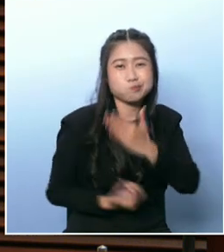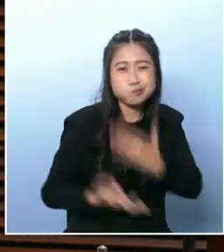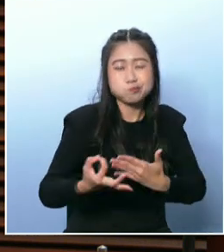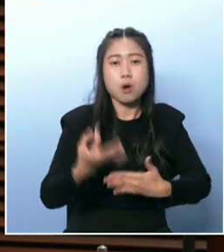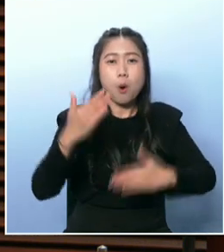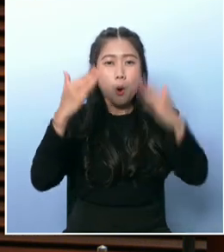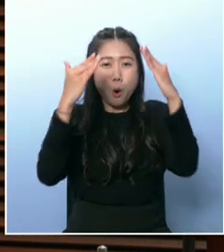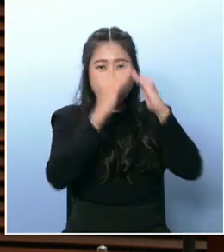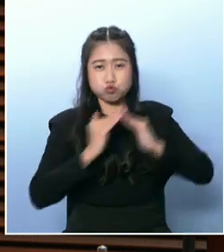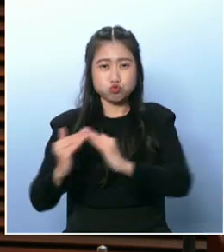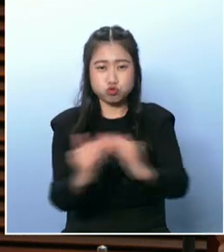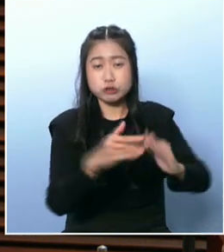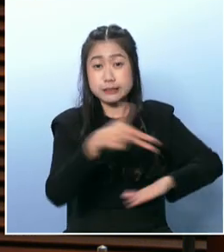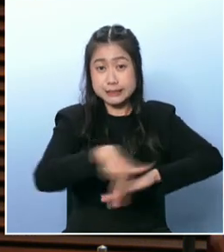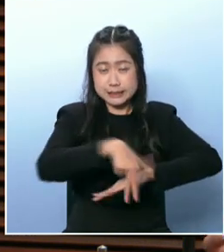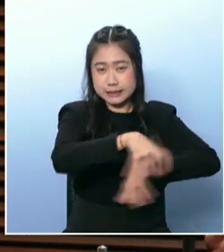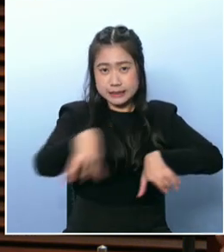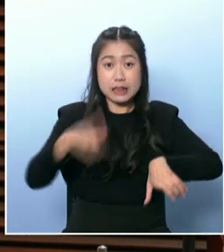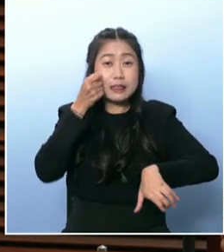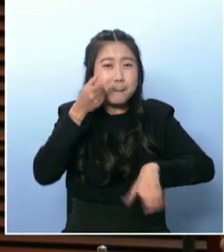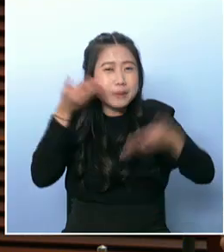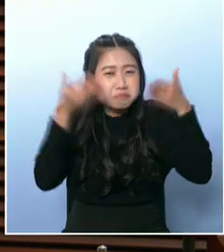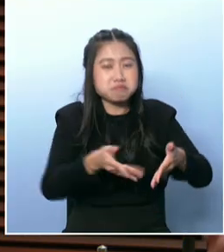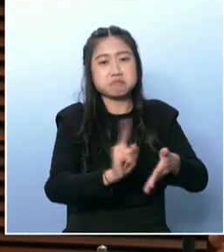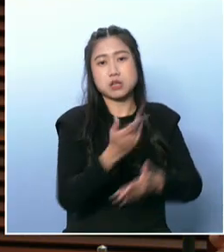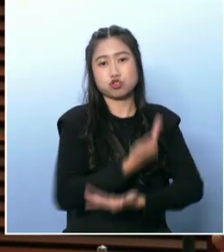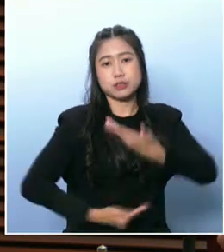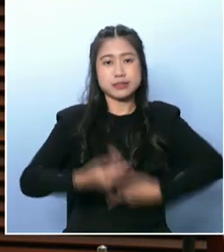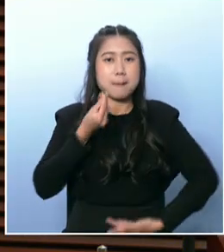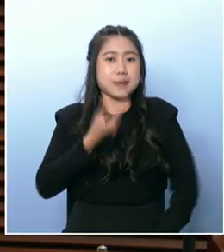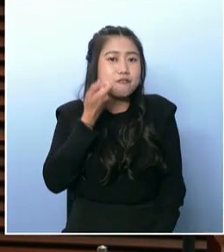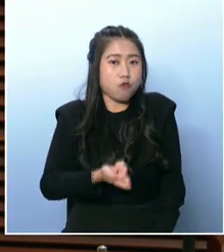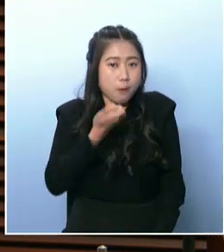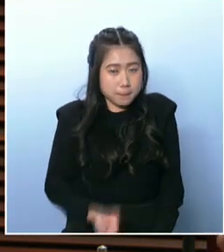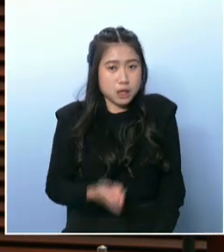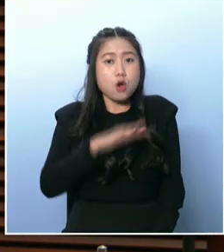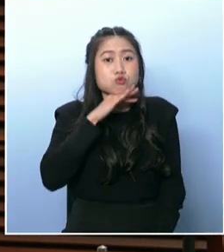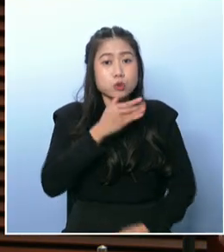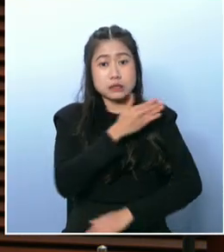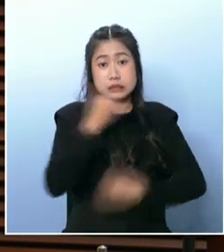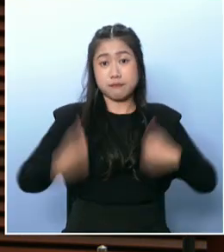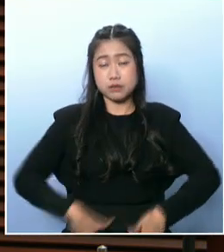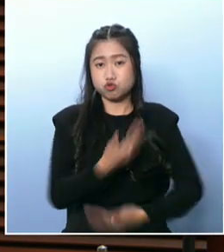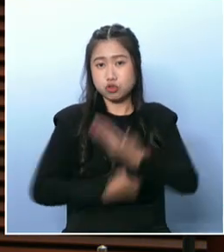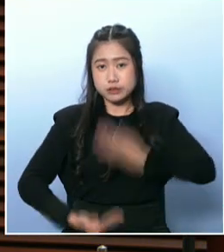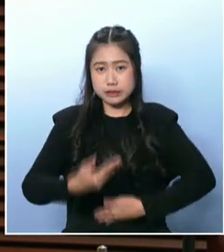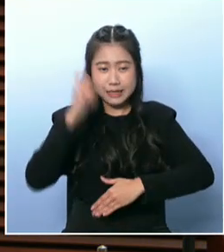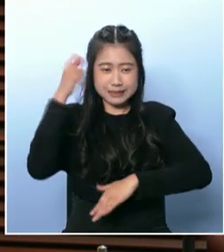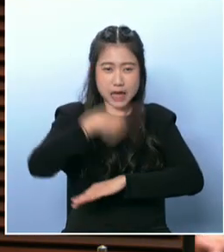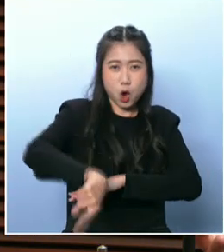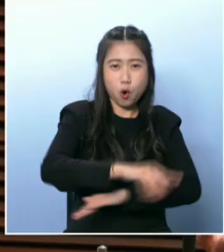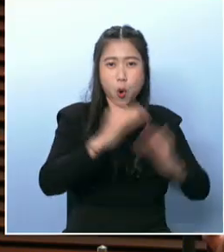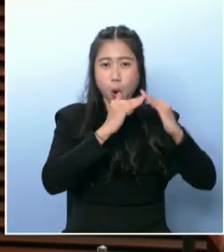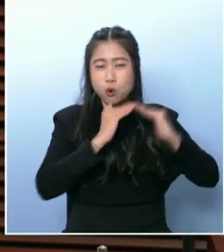transitional housing. We have now a well-being concept for public housing to make things and the environment more convenient